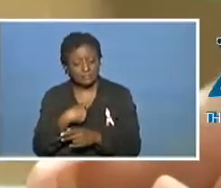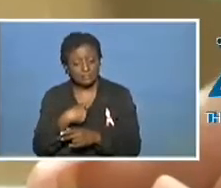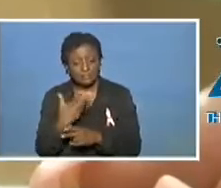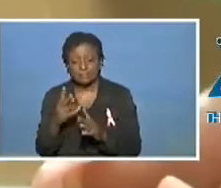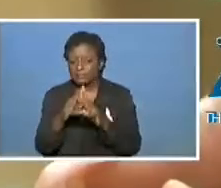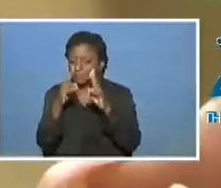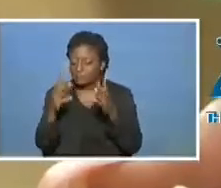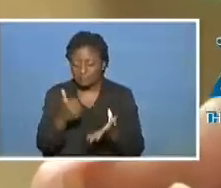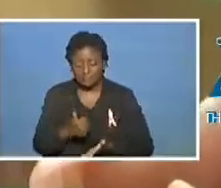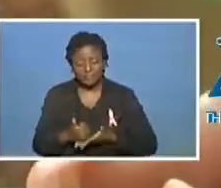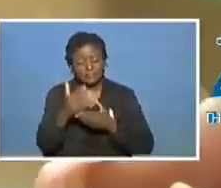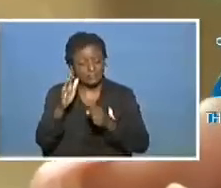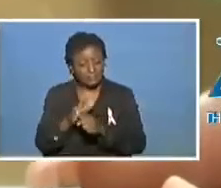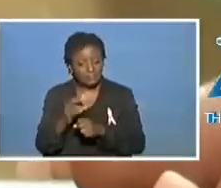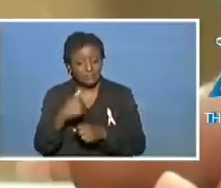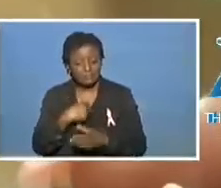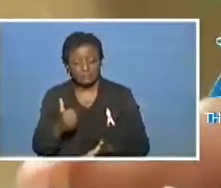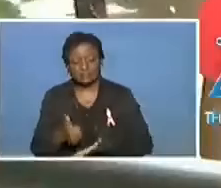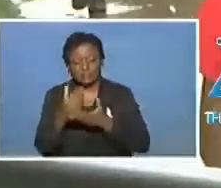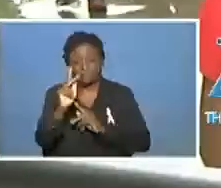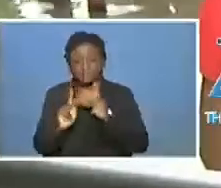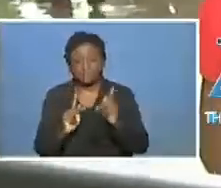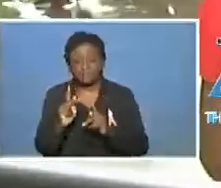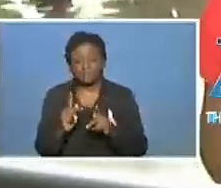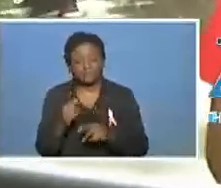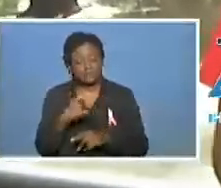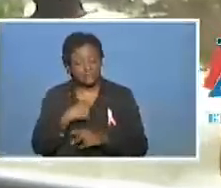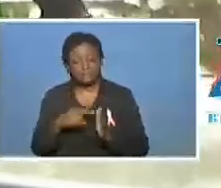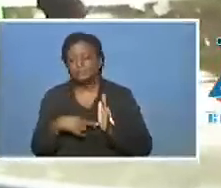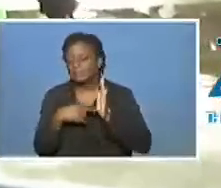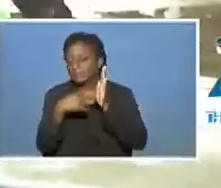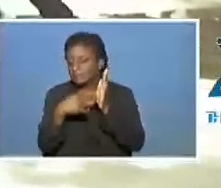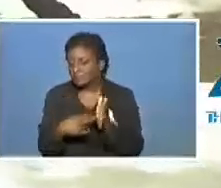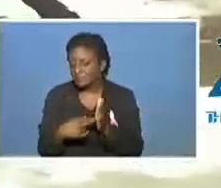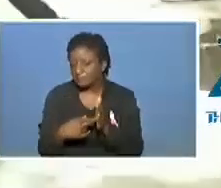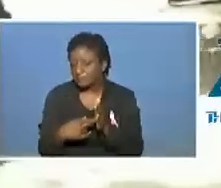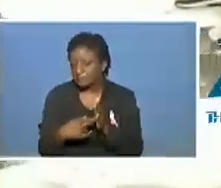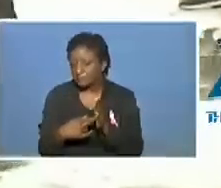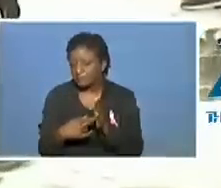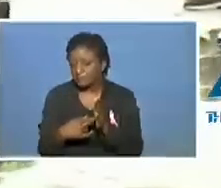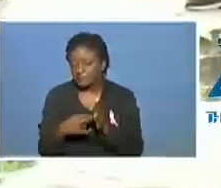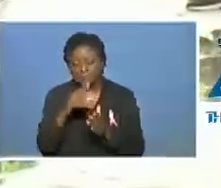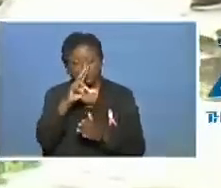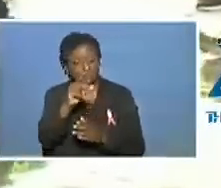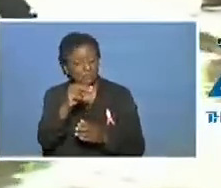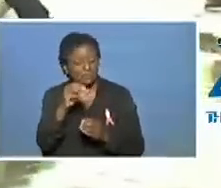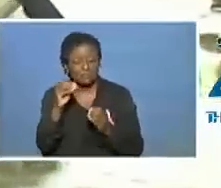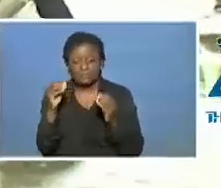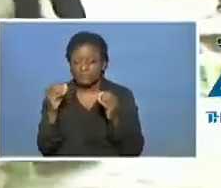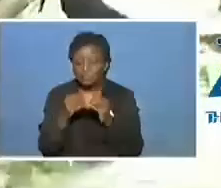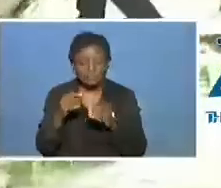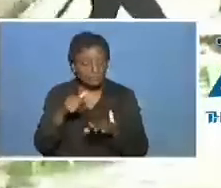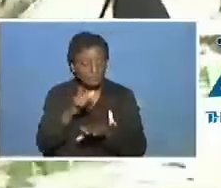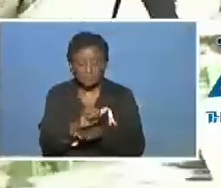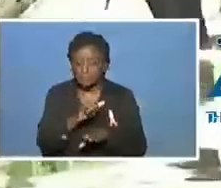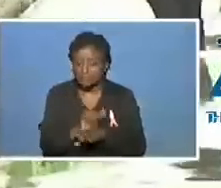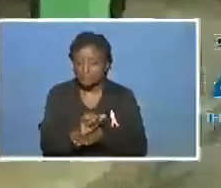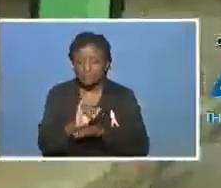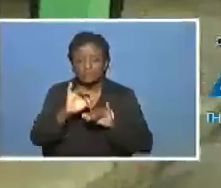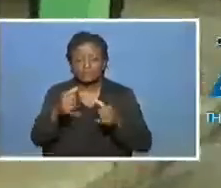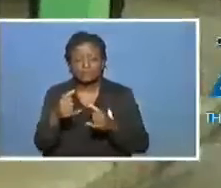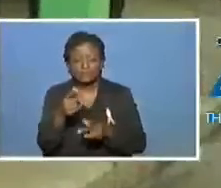I'm very helpful, and I help people. I represent no more bullying, just kindness and